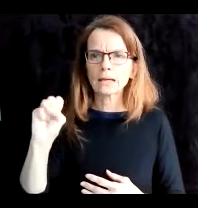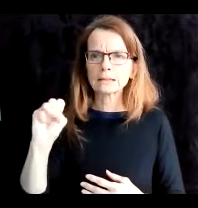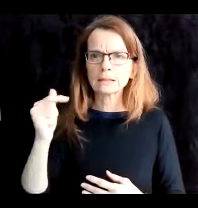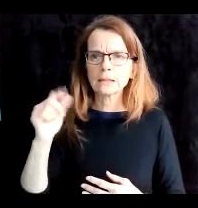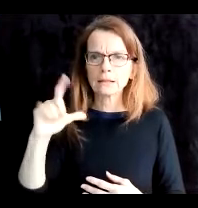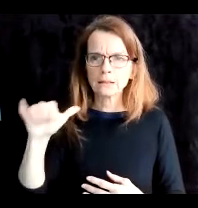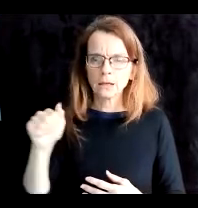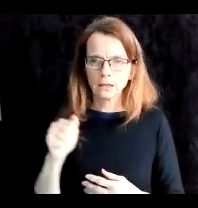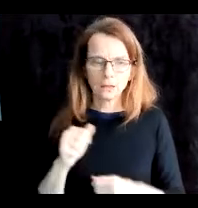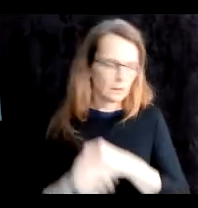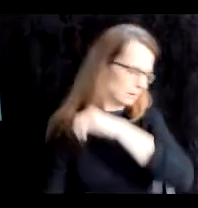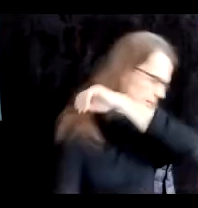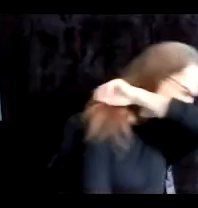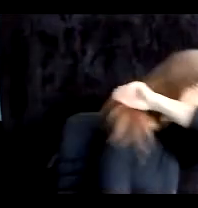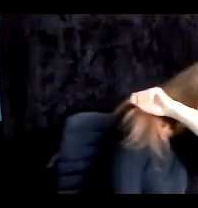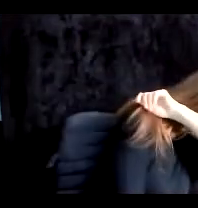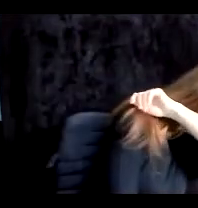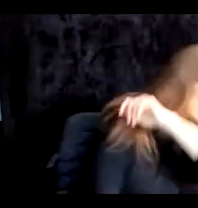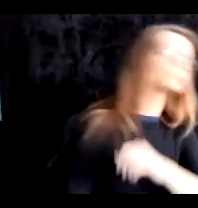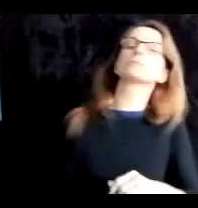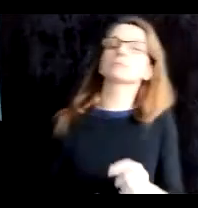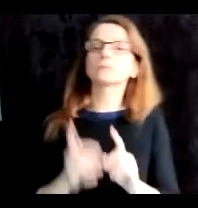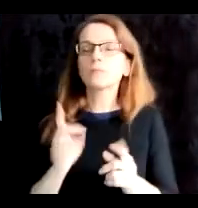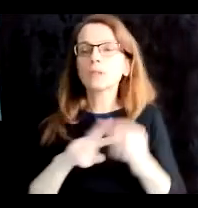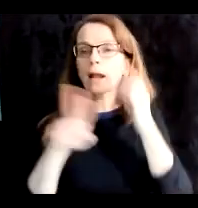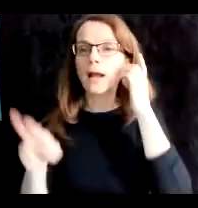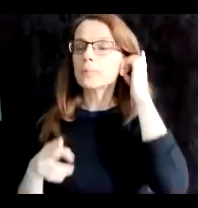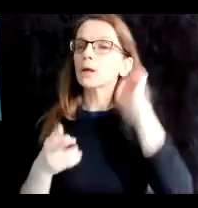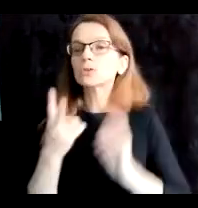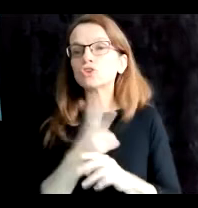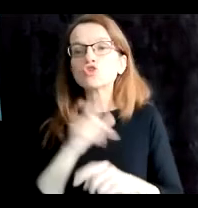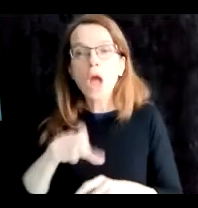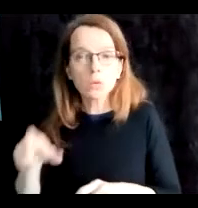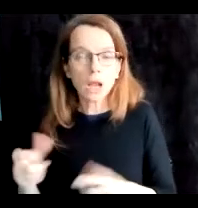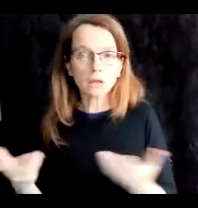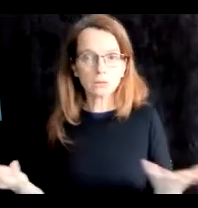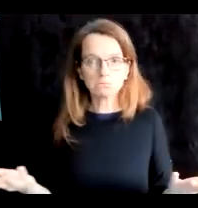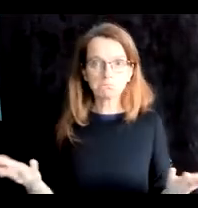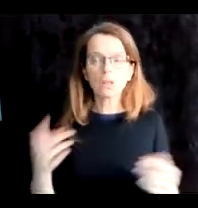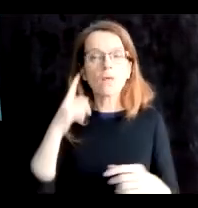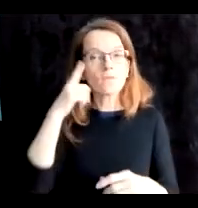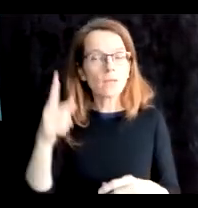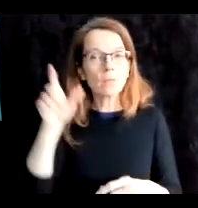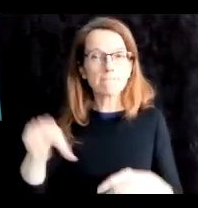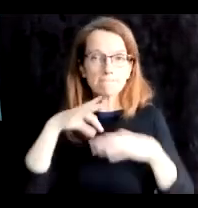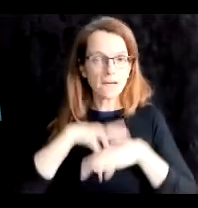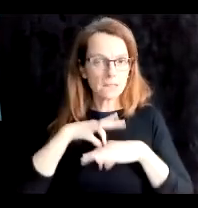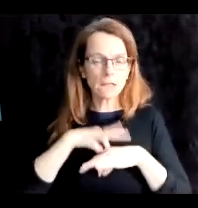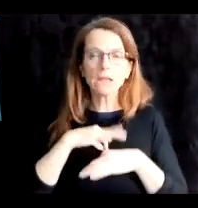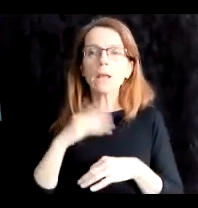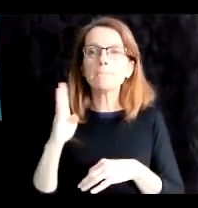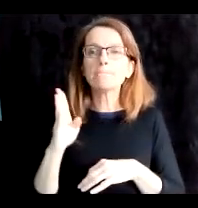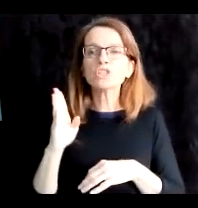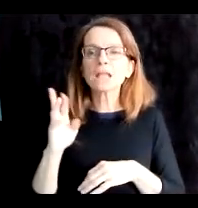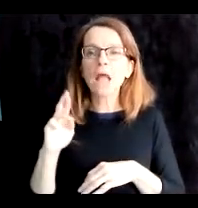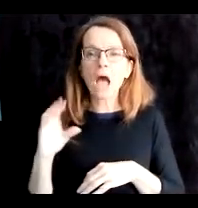democratic way. And one of the biggest failures or the biggest mistakes his